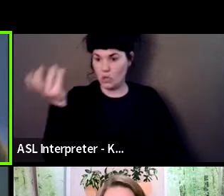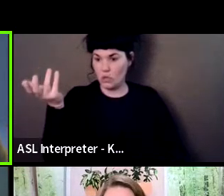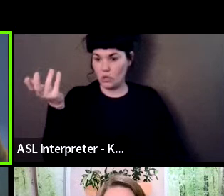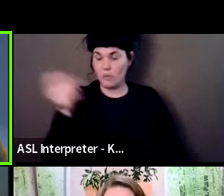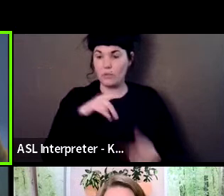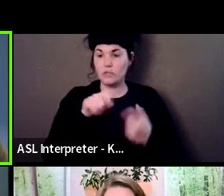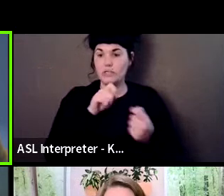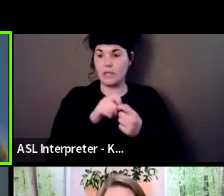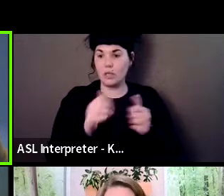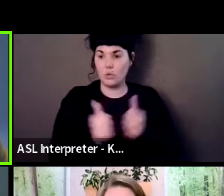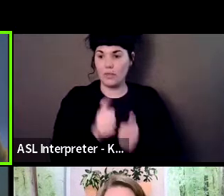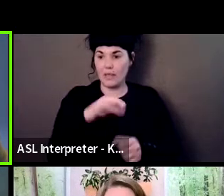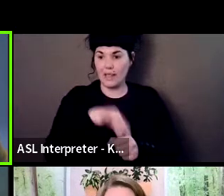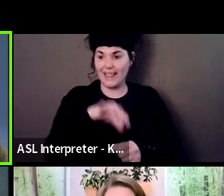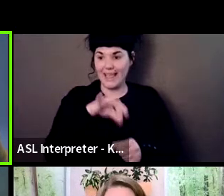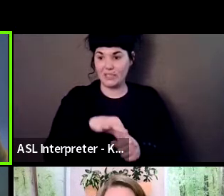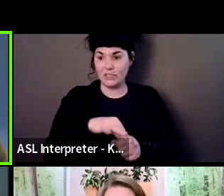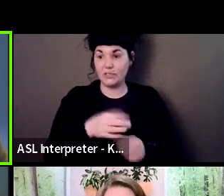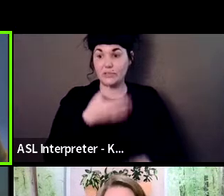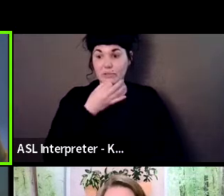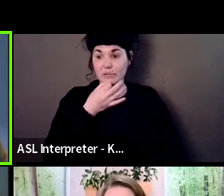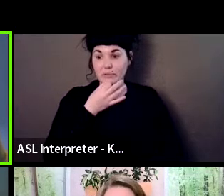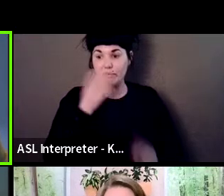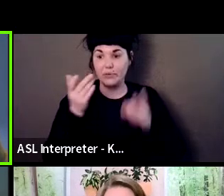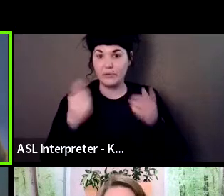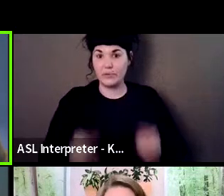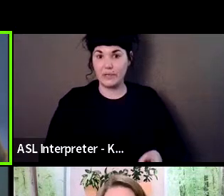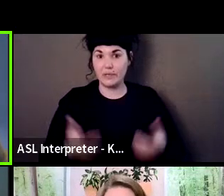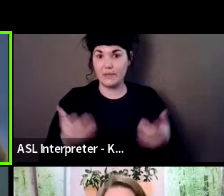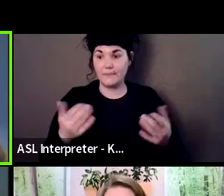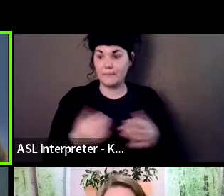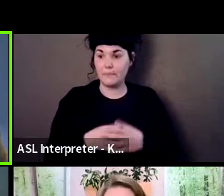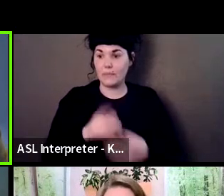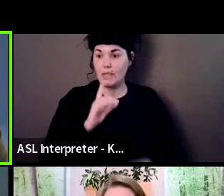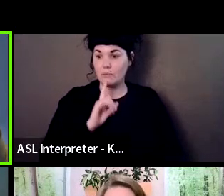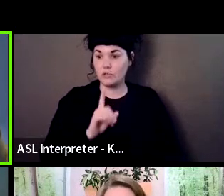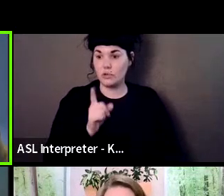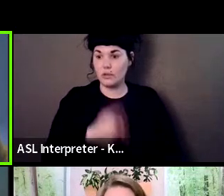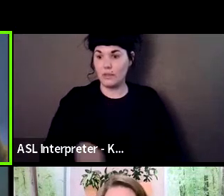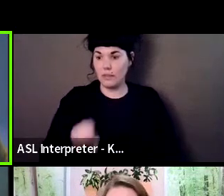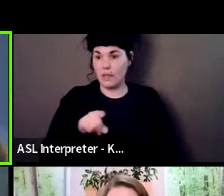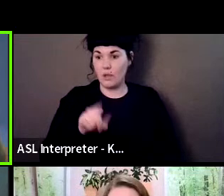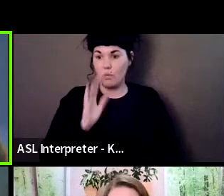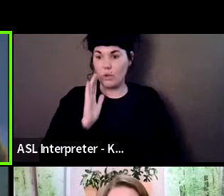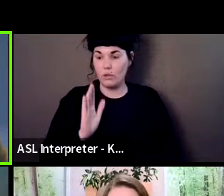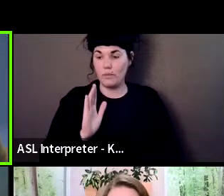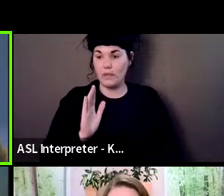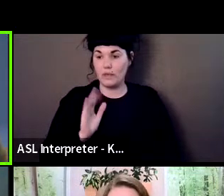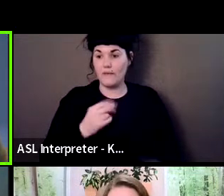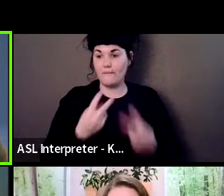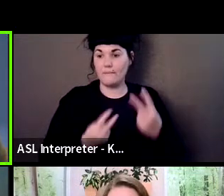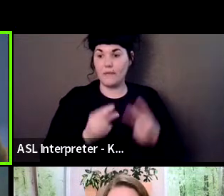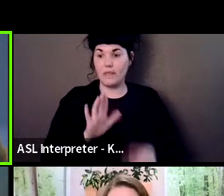particularly with elections coming up. I'm sure they're going to be in their home areas,